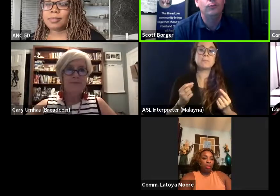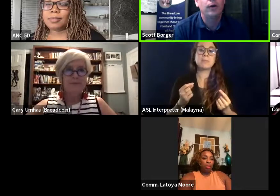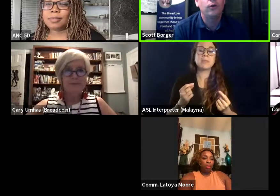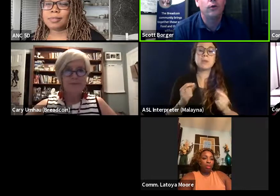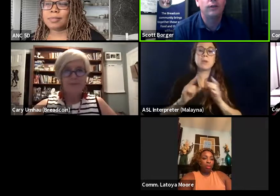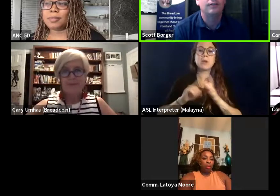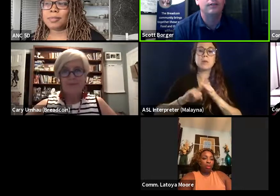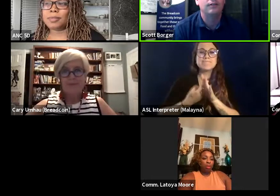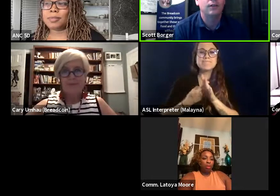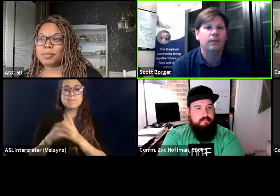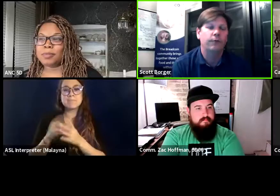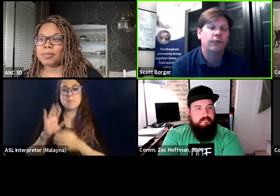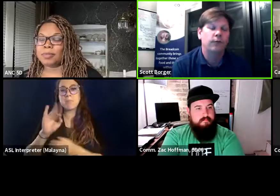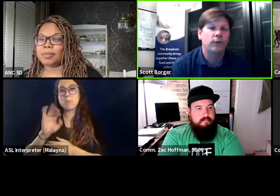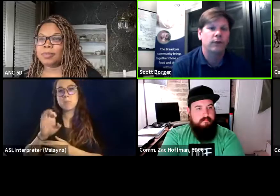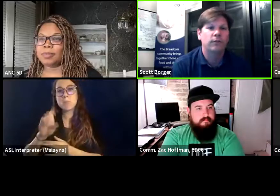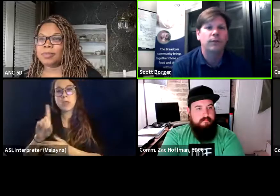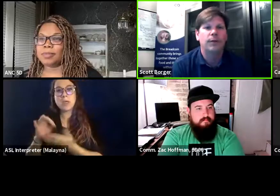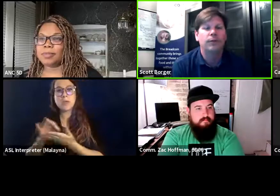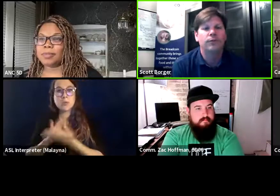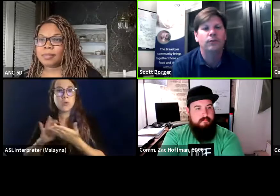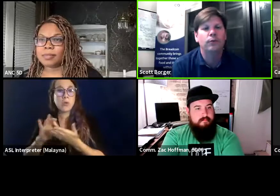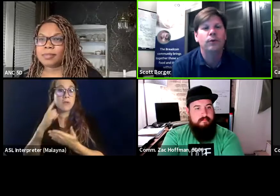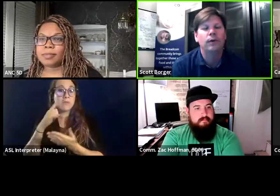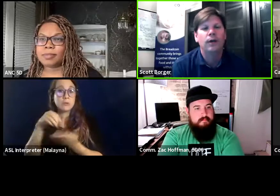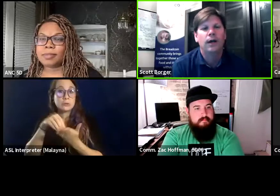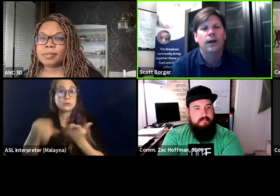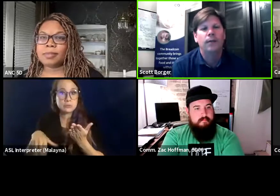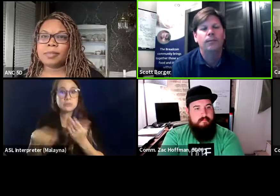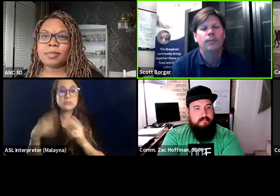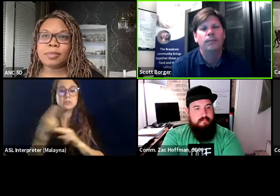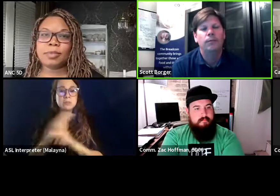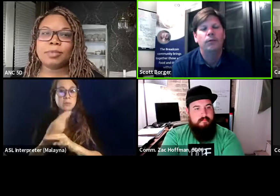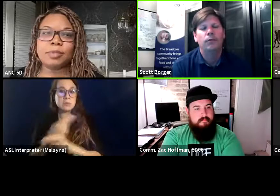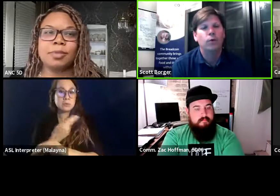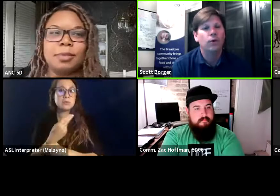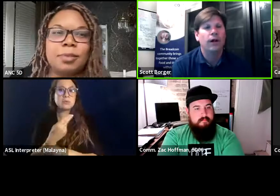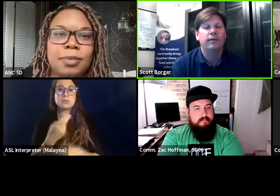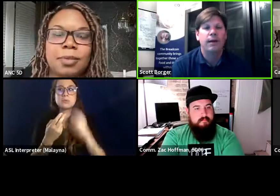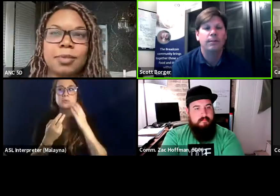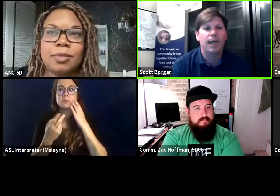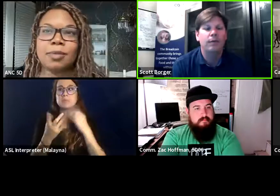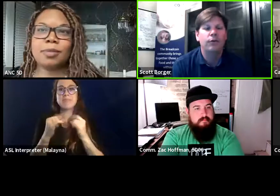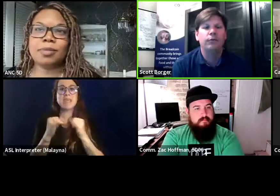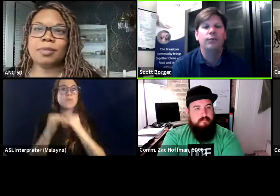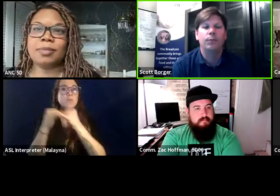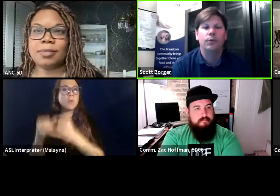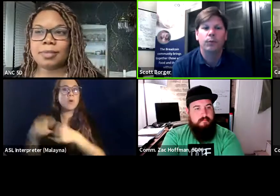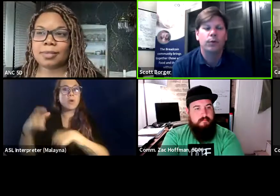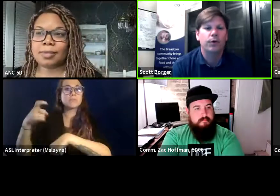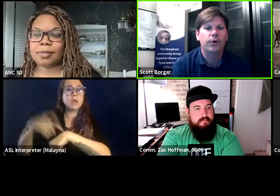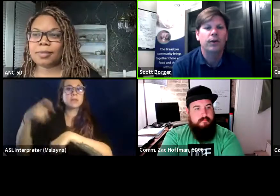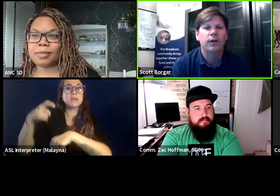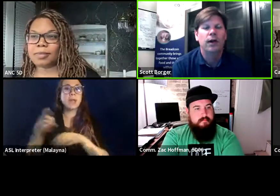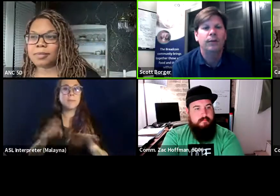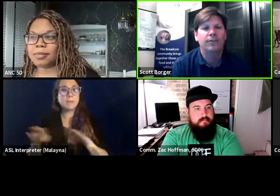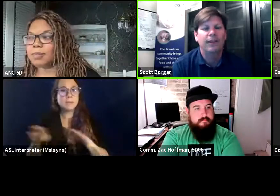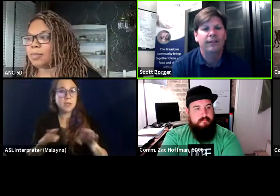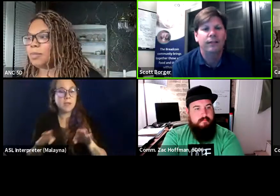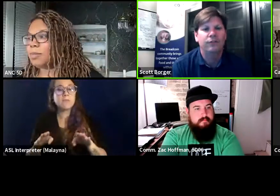innovating to use Breadcoins as an incentive for students to be able to reward on-time behavior, to be able to